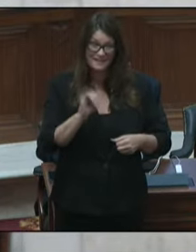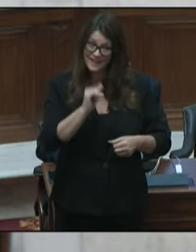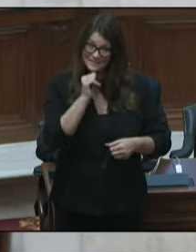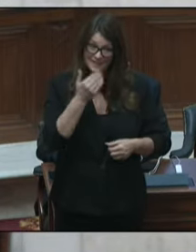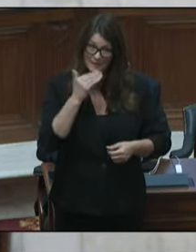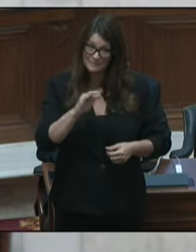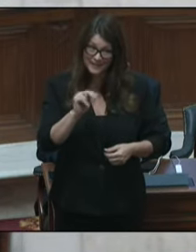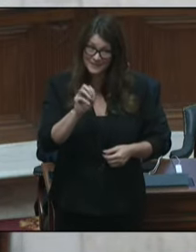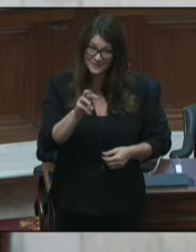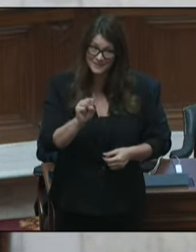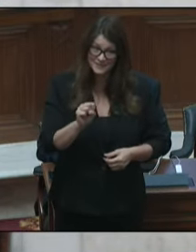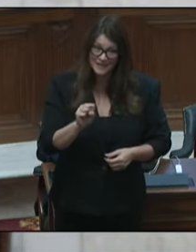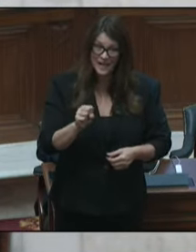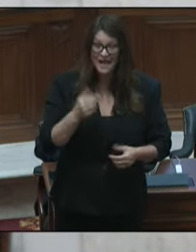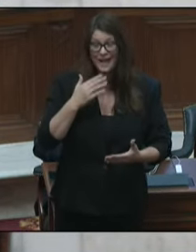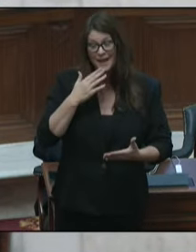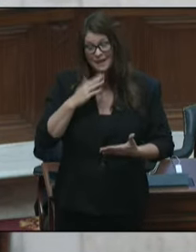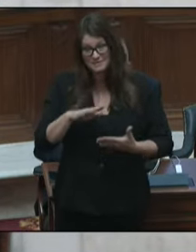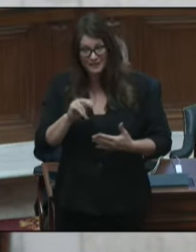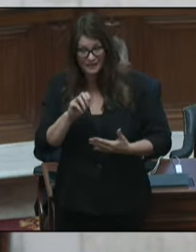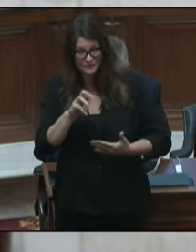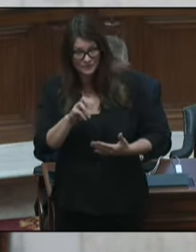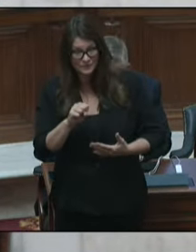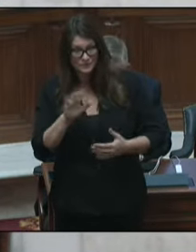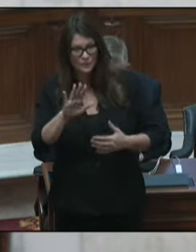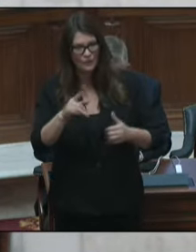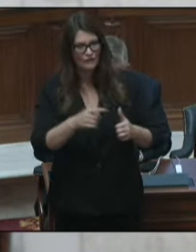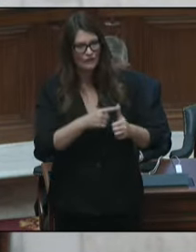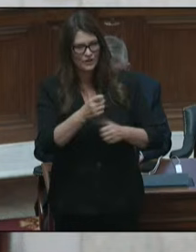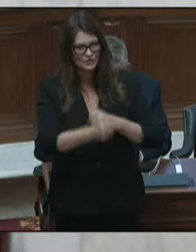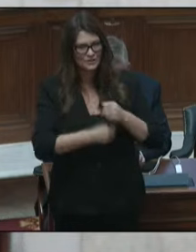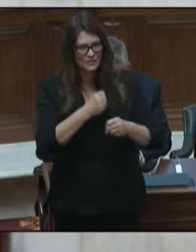news. The bad news, in your first year, we're